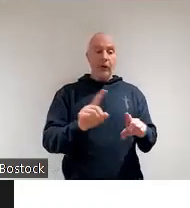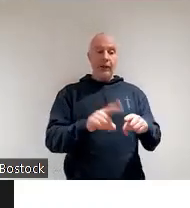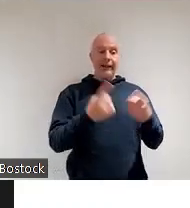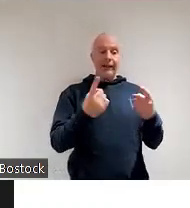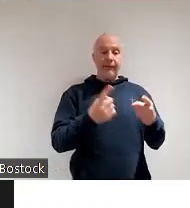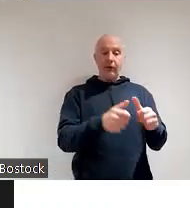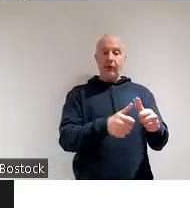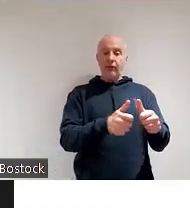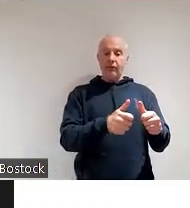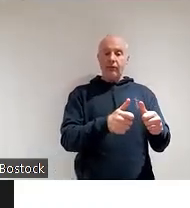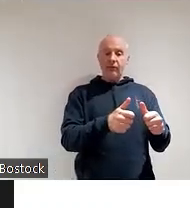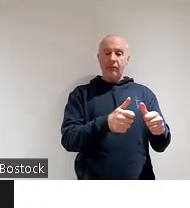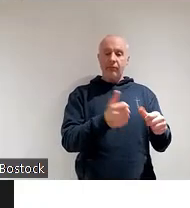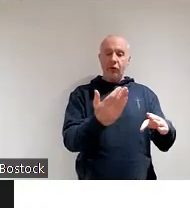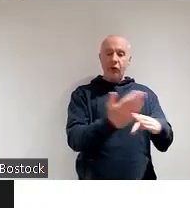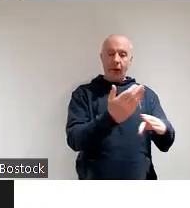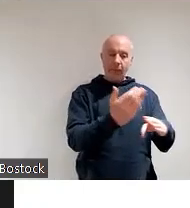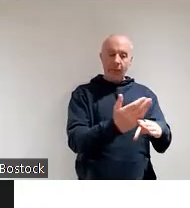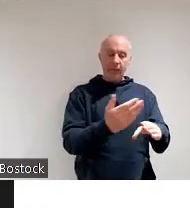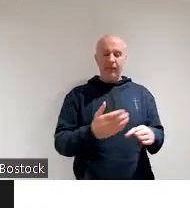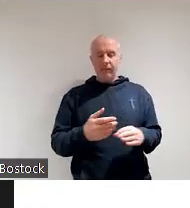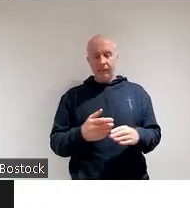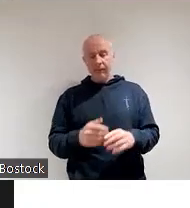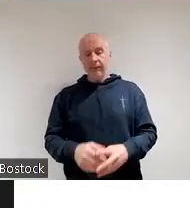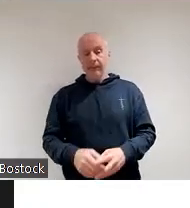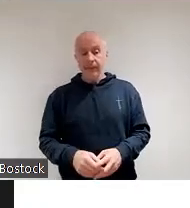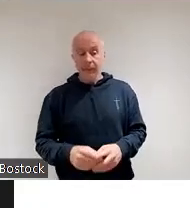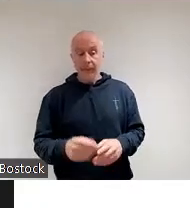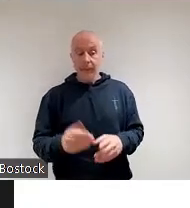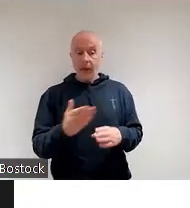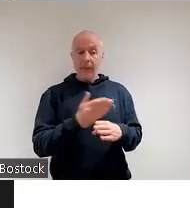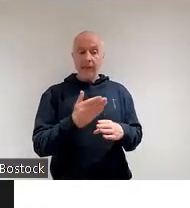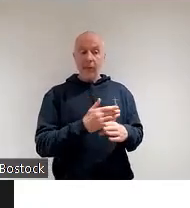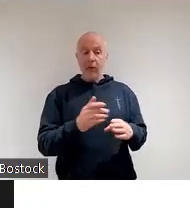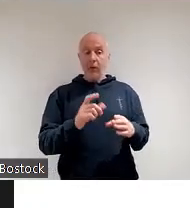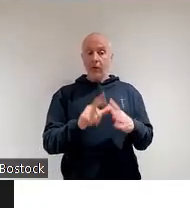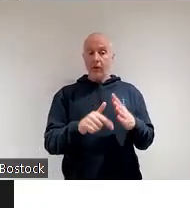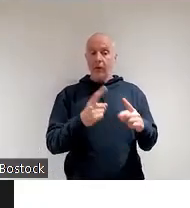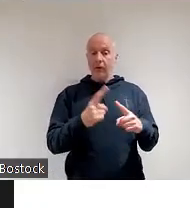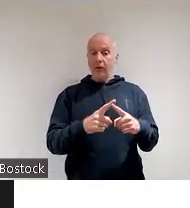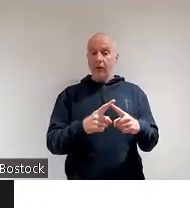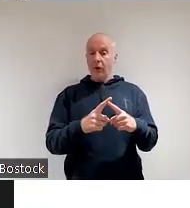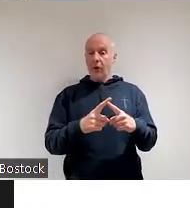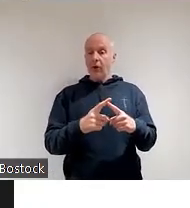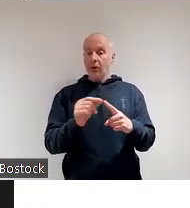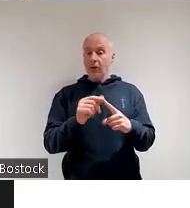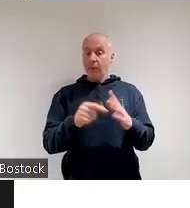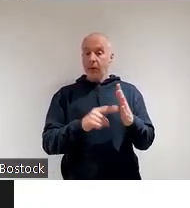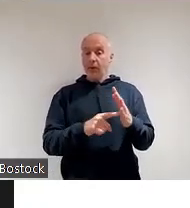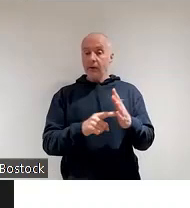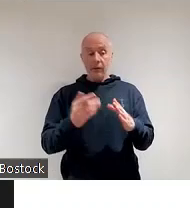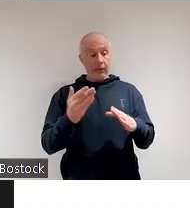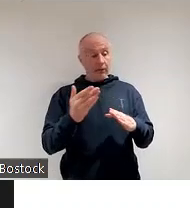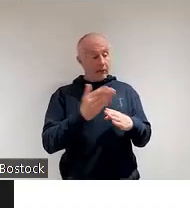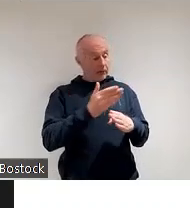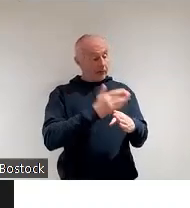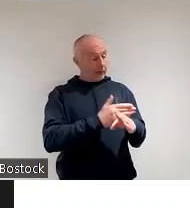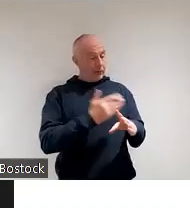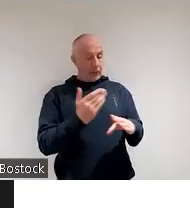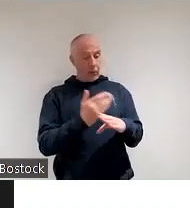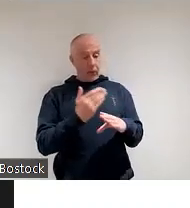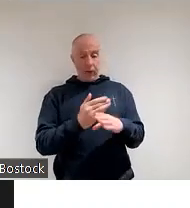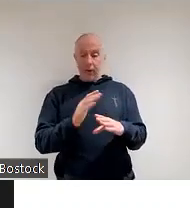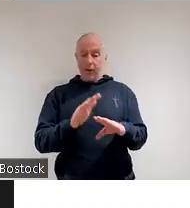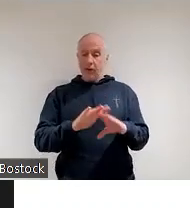next job at the moment. Before ChargePoint, I worked in General Electric for nearly 11